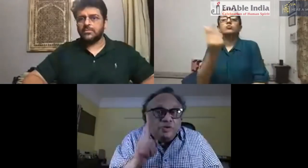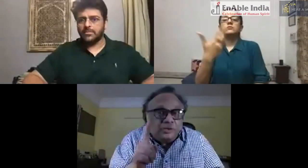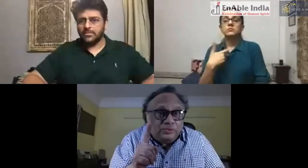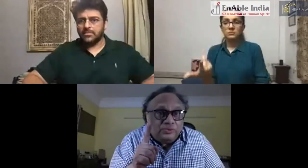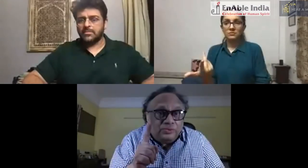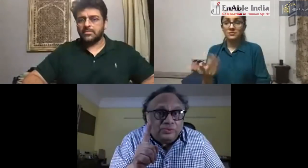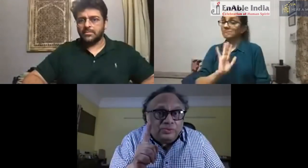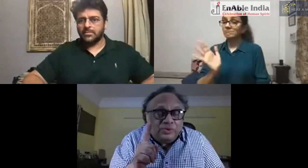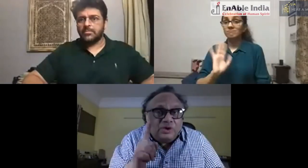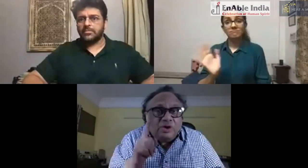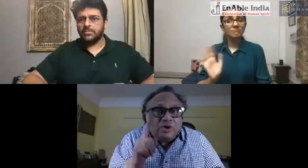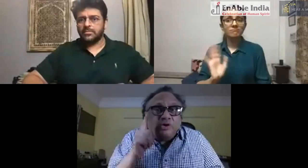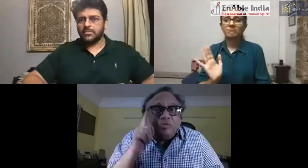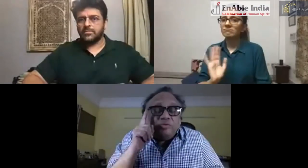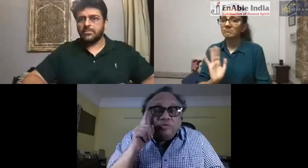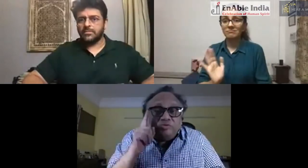No.